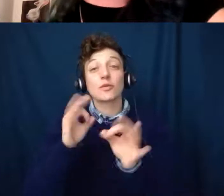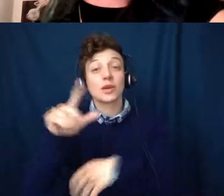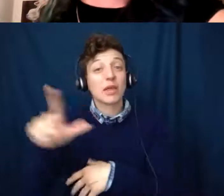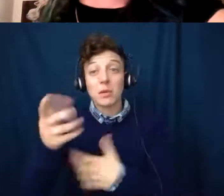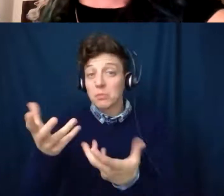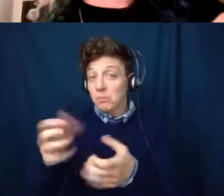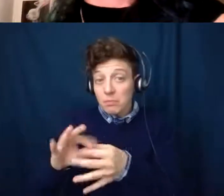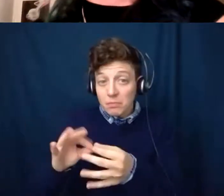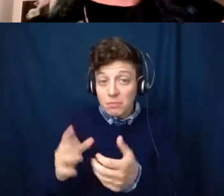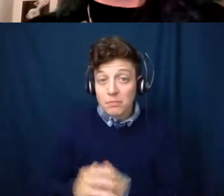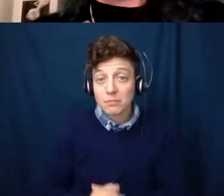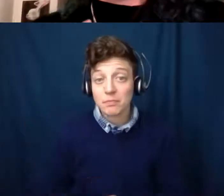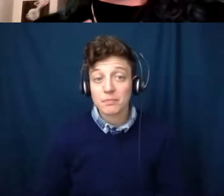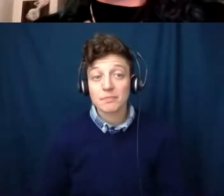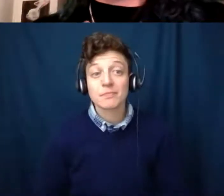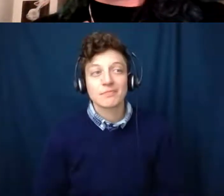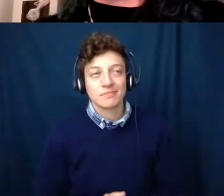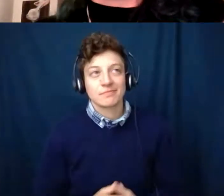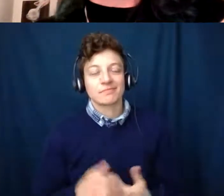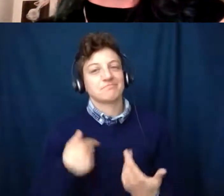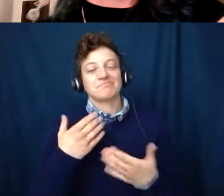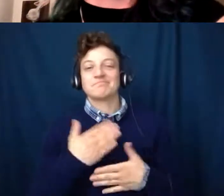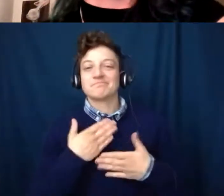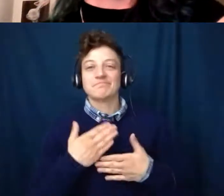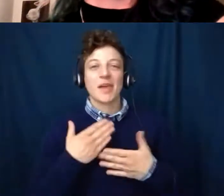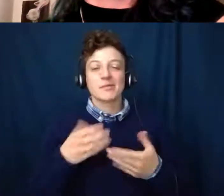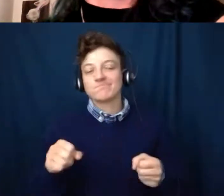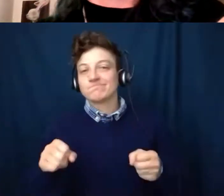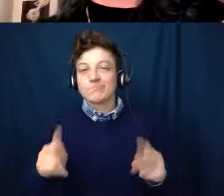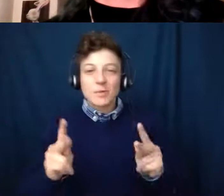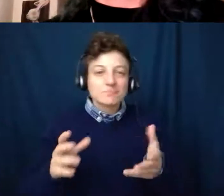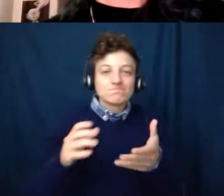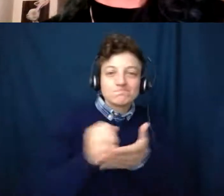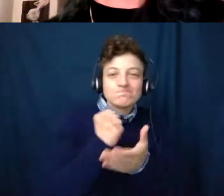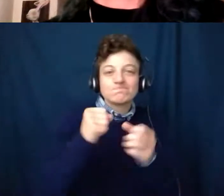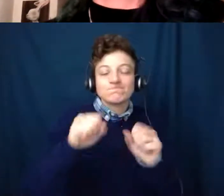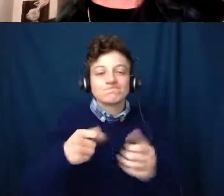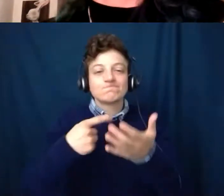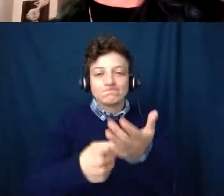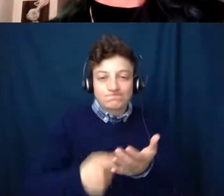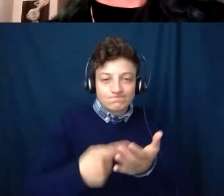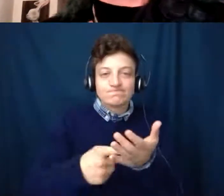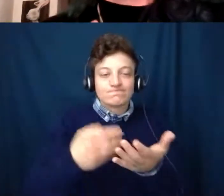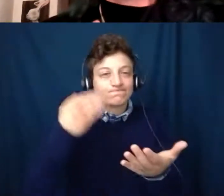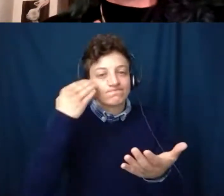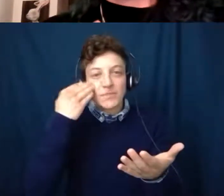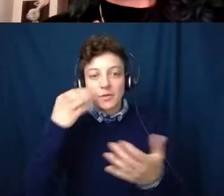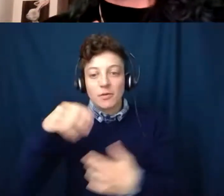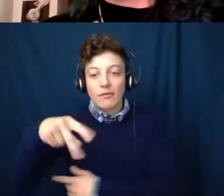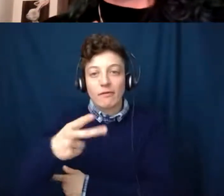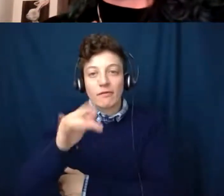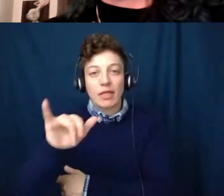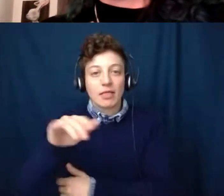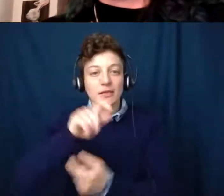I'm glad for the opportunity to talk about this. I know that this is something that impacts Philadelphia